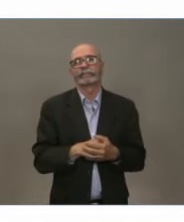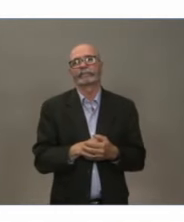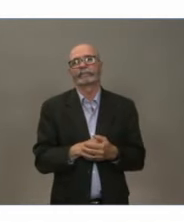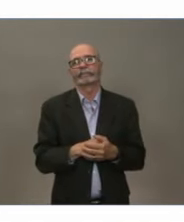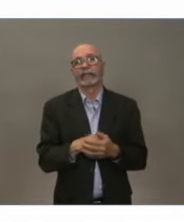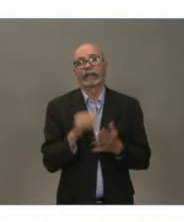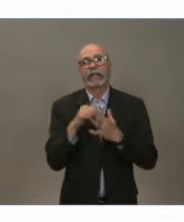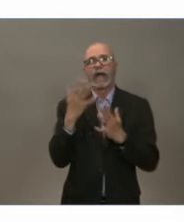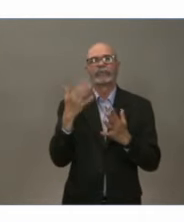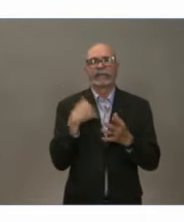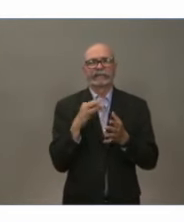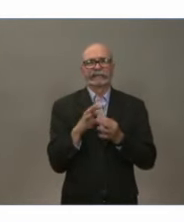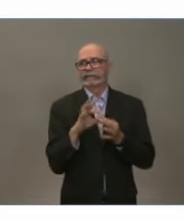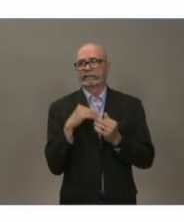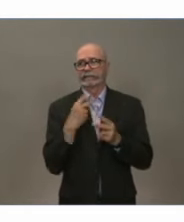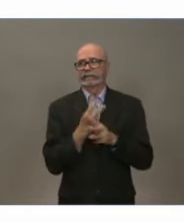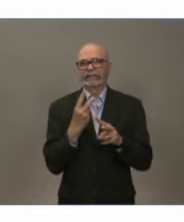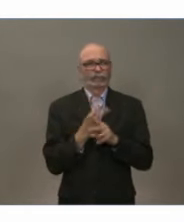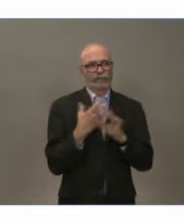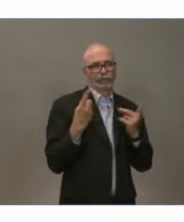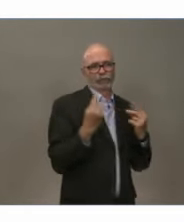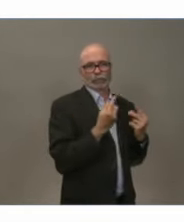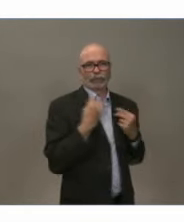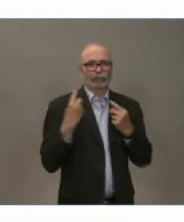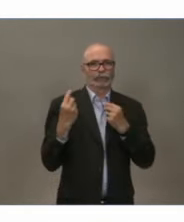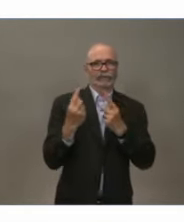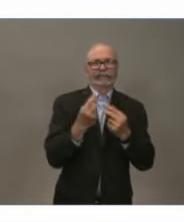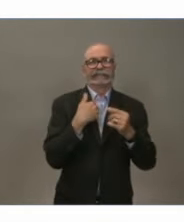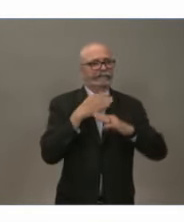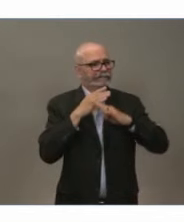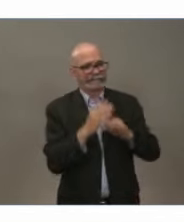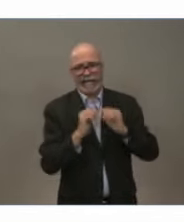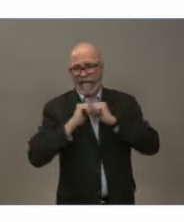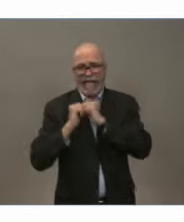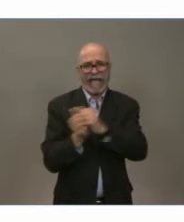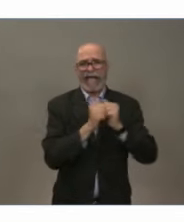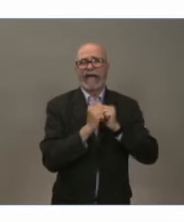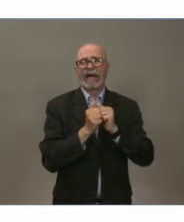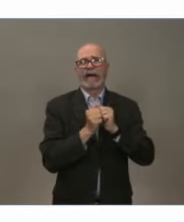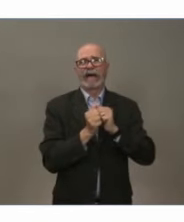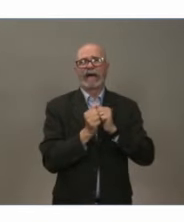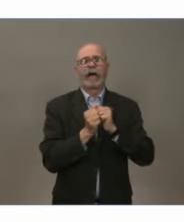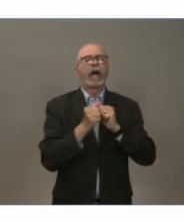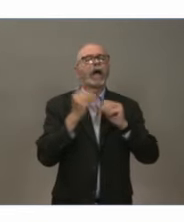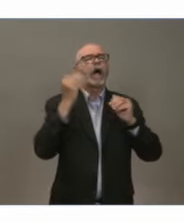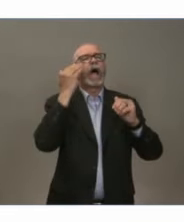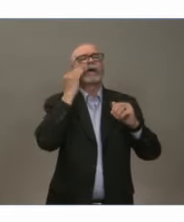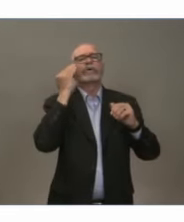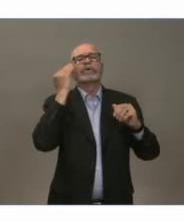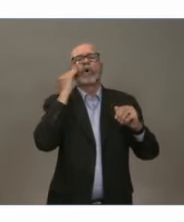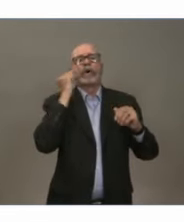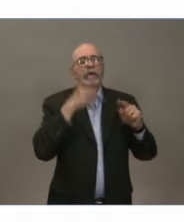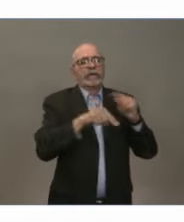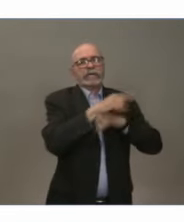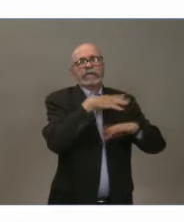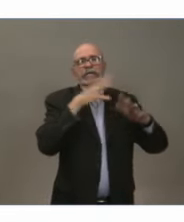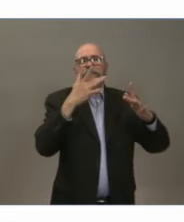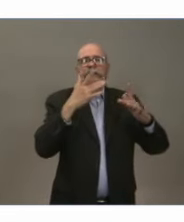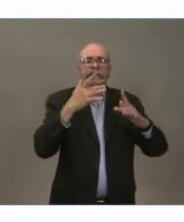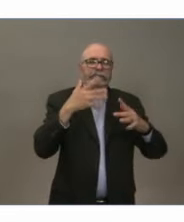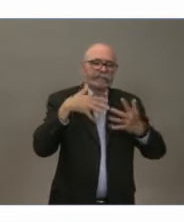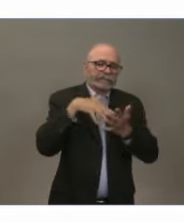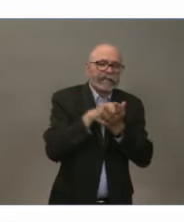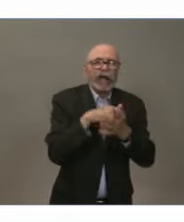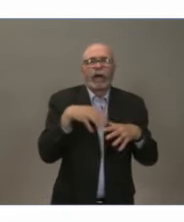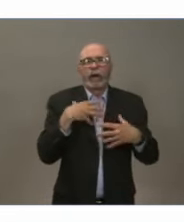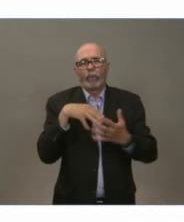need to do to protect our fellow citizens who are very vulnerable in those long-term care facilities. Thank you. That's all the time we have for